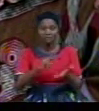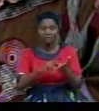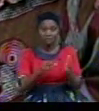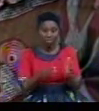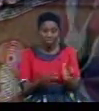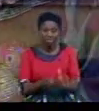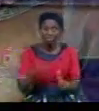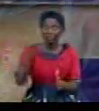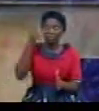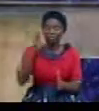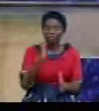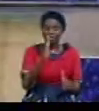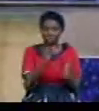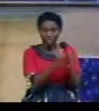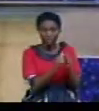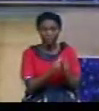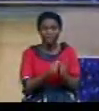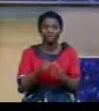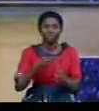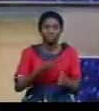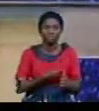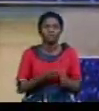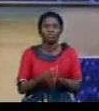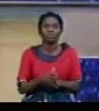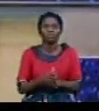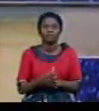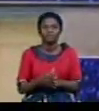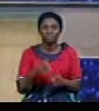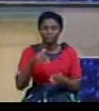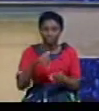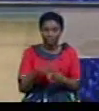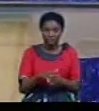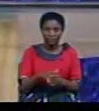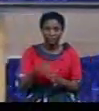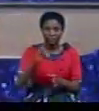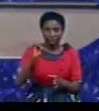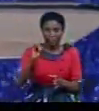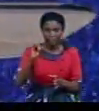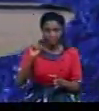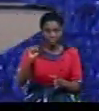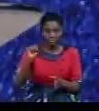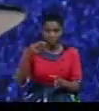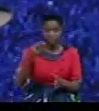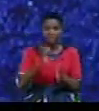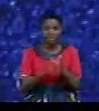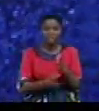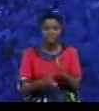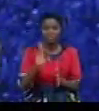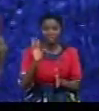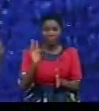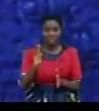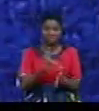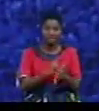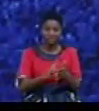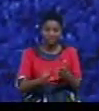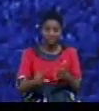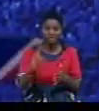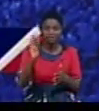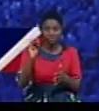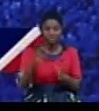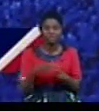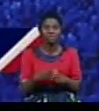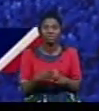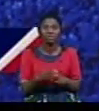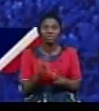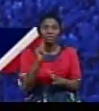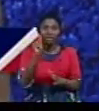fulfill prophecy look at Isaiah chapter 7 reading from verse 14 Isaiah chapter 7 verse